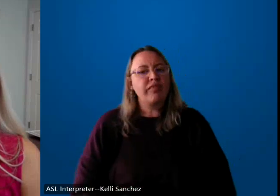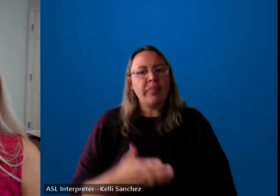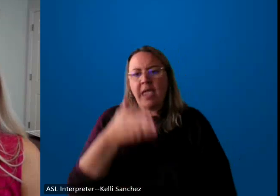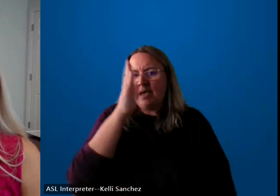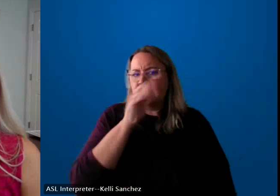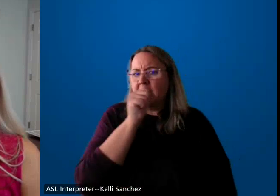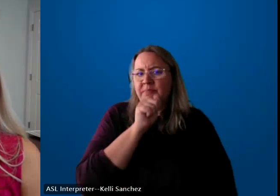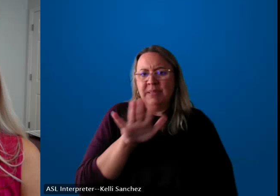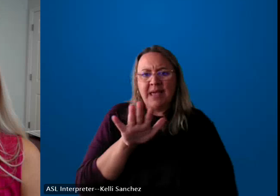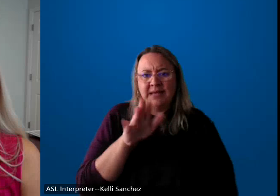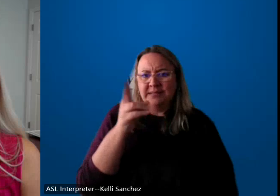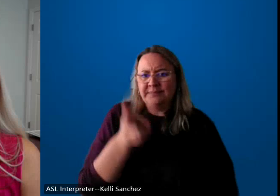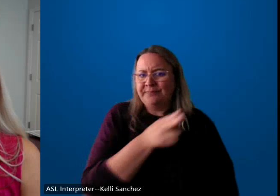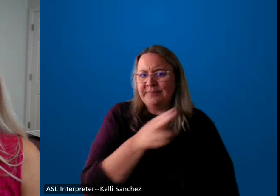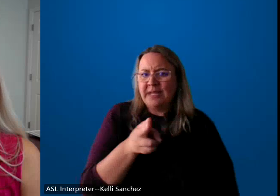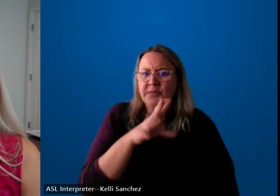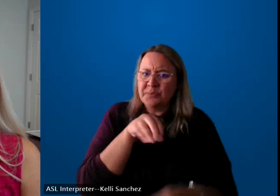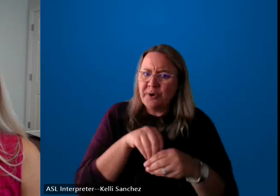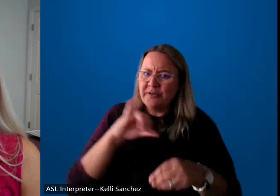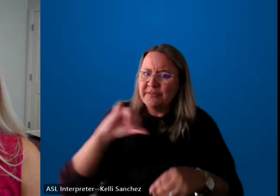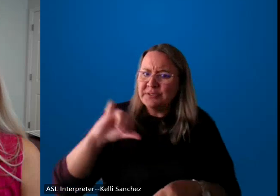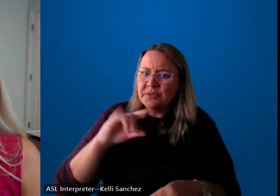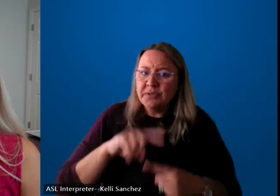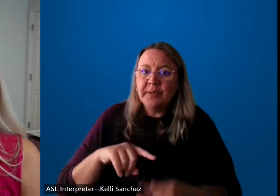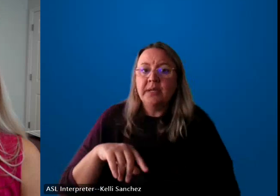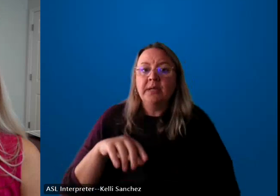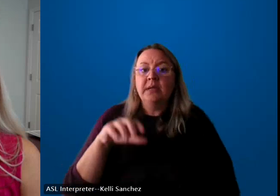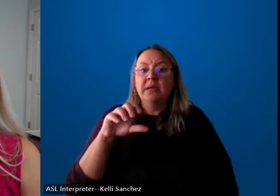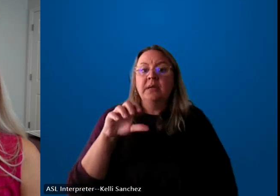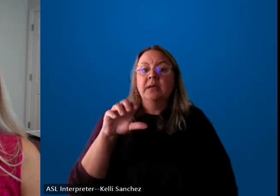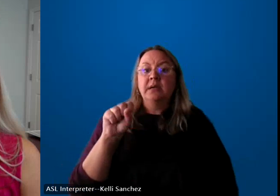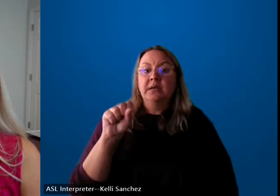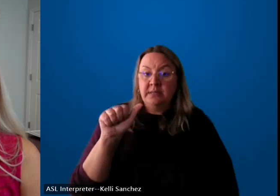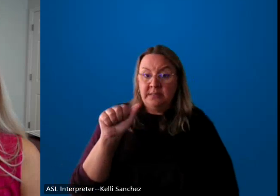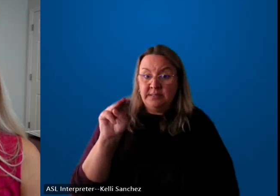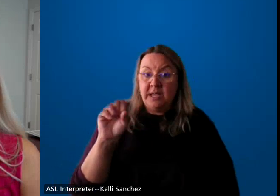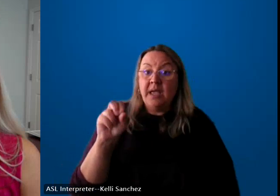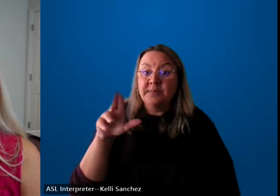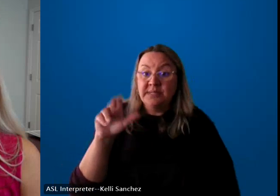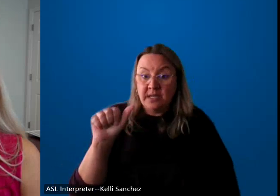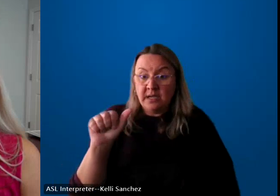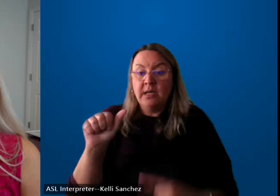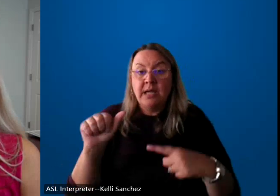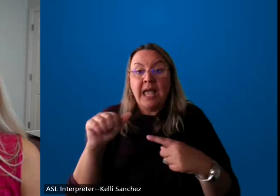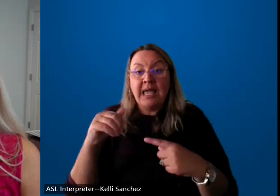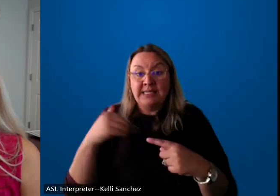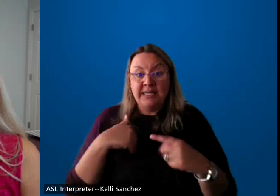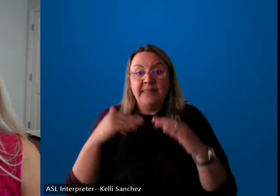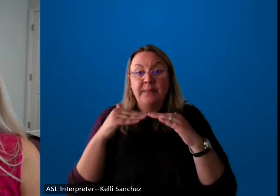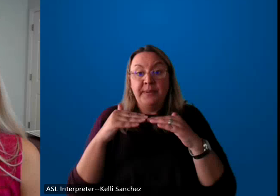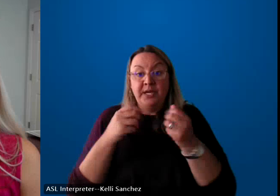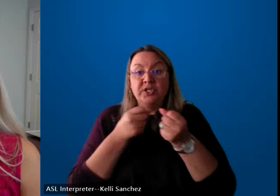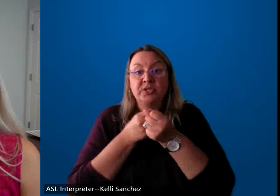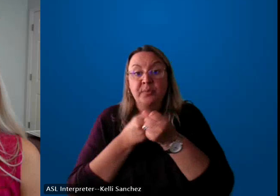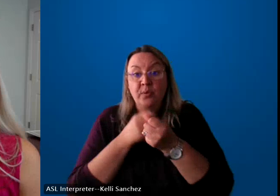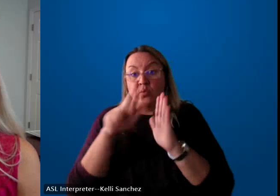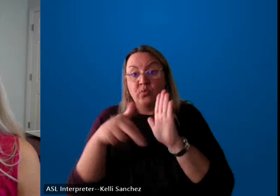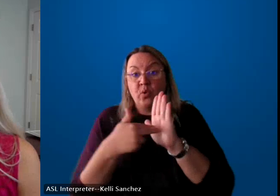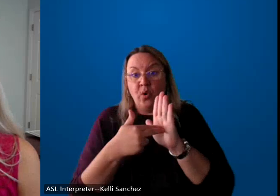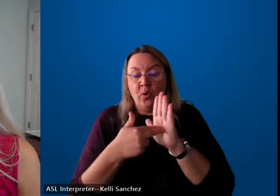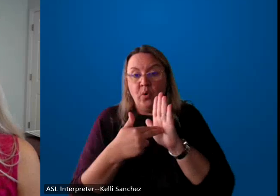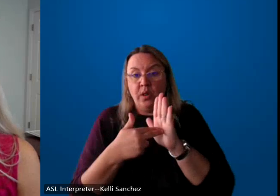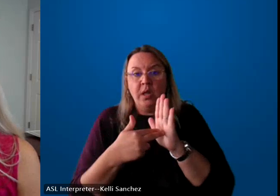everybody who was a part of it along the way. But when SAMHSA came out and established the peer support specialist role, it was not meant